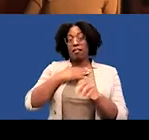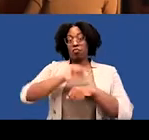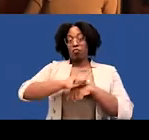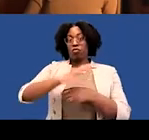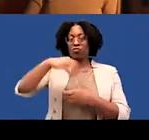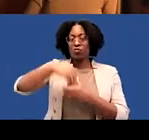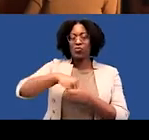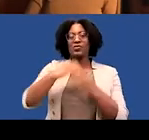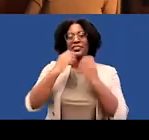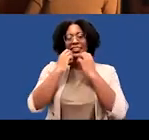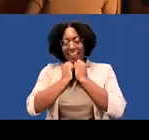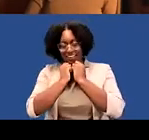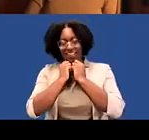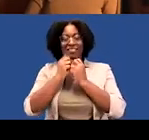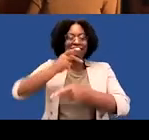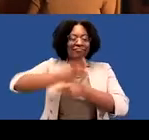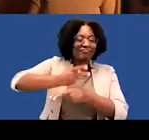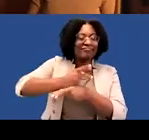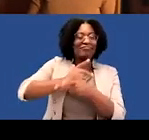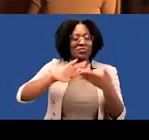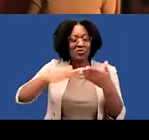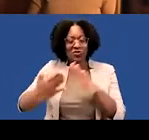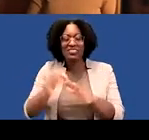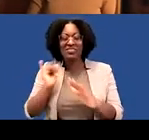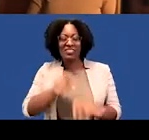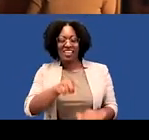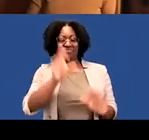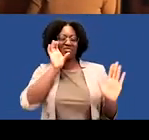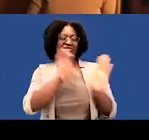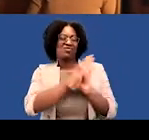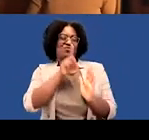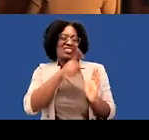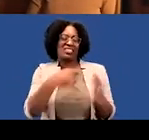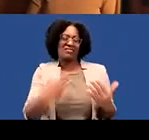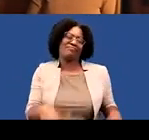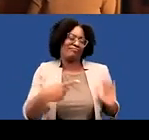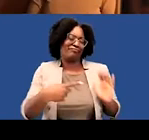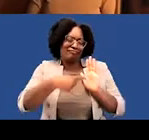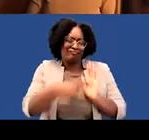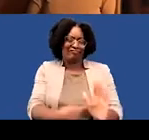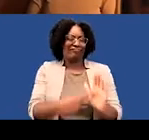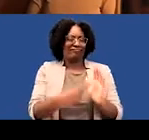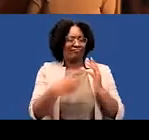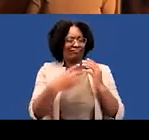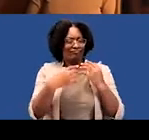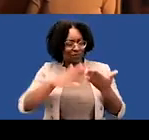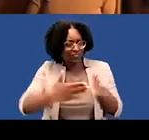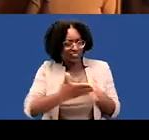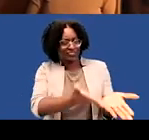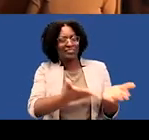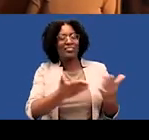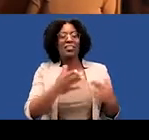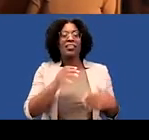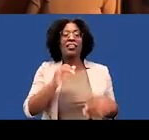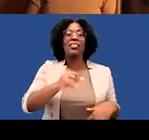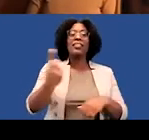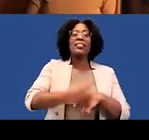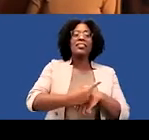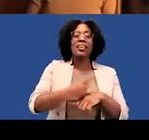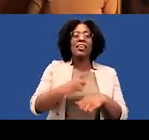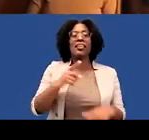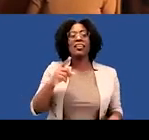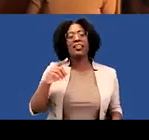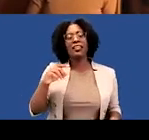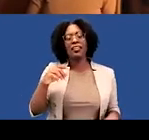picture represents a lot for me. It was a late September day, and Jenna texted me in